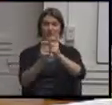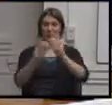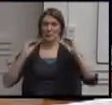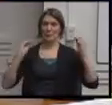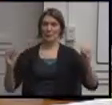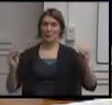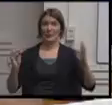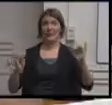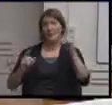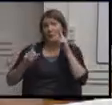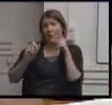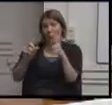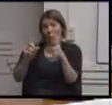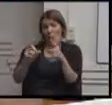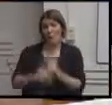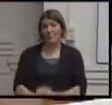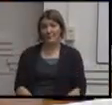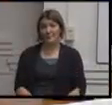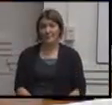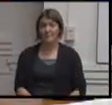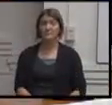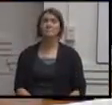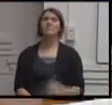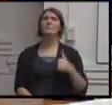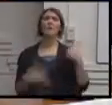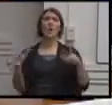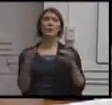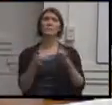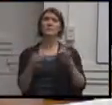same. As we've said a number